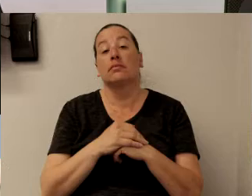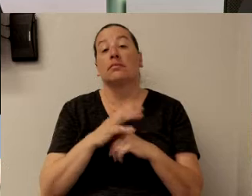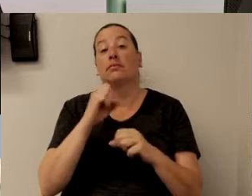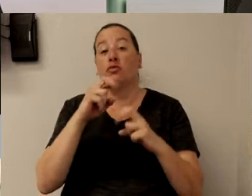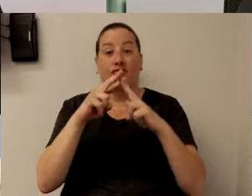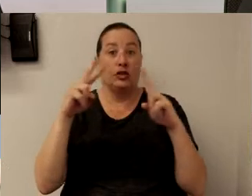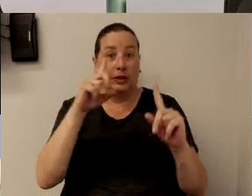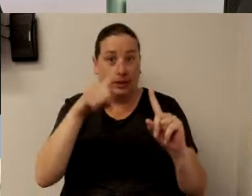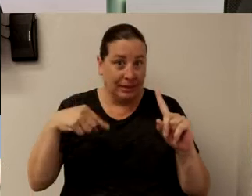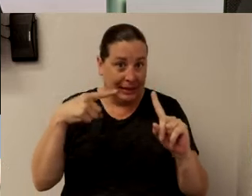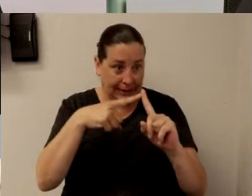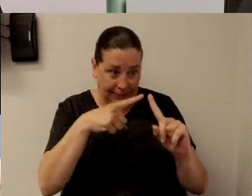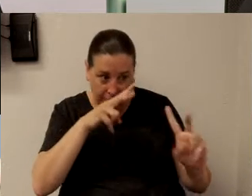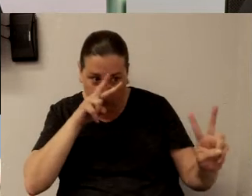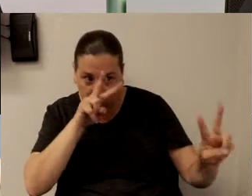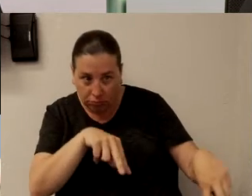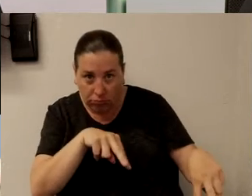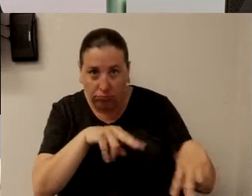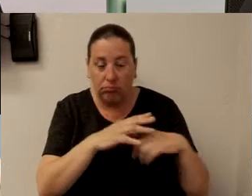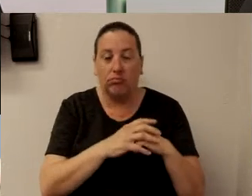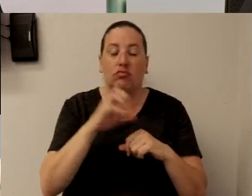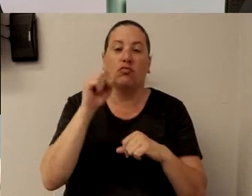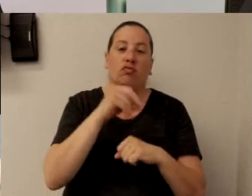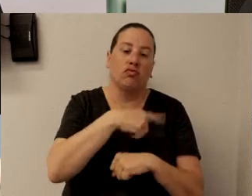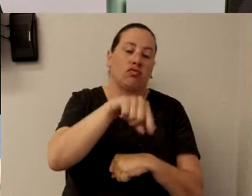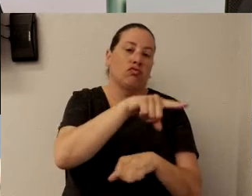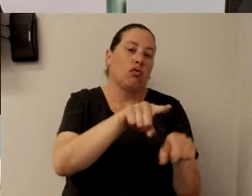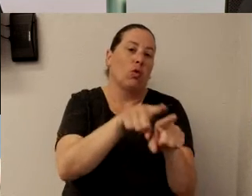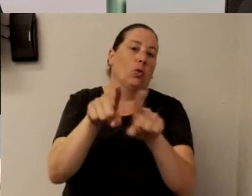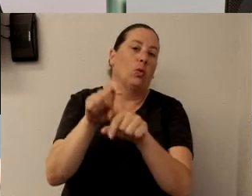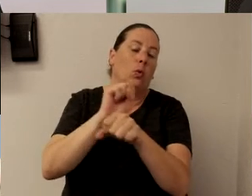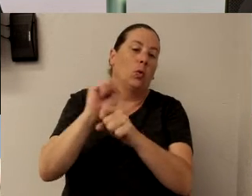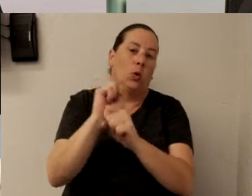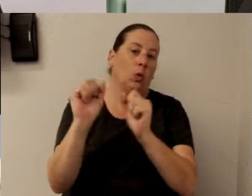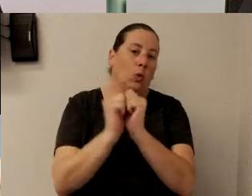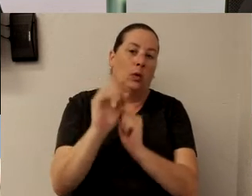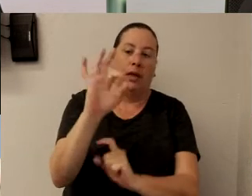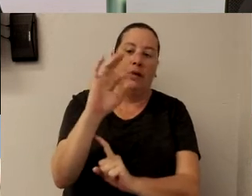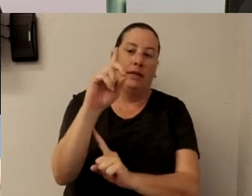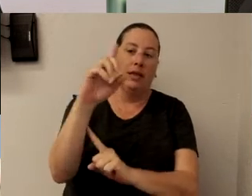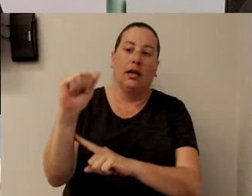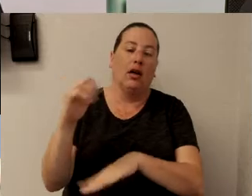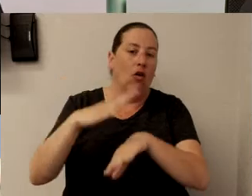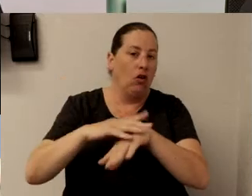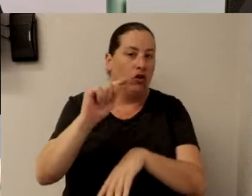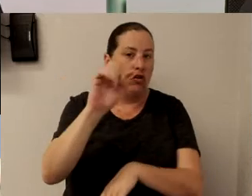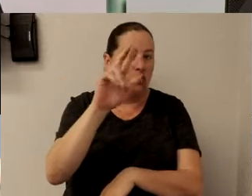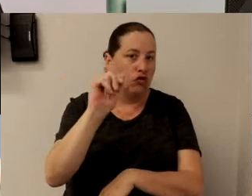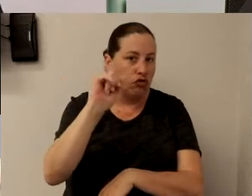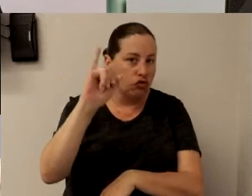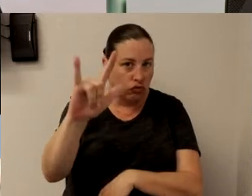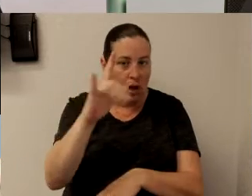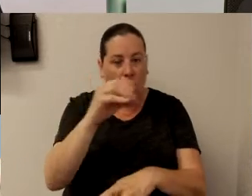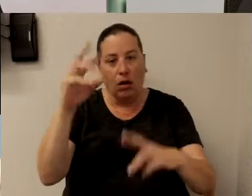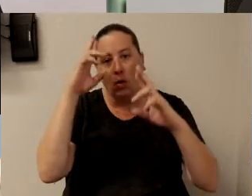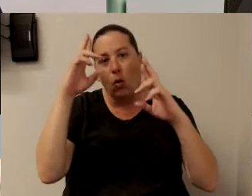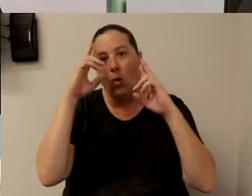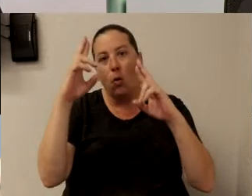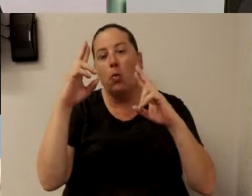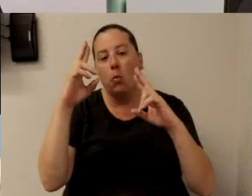So they are also working with the FDA on a trial and hope